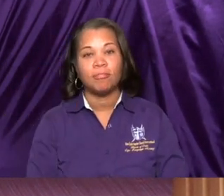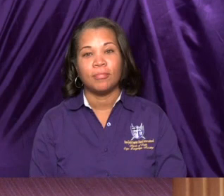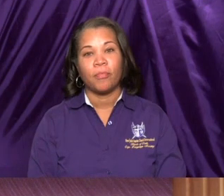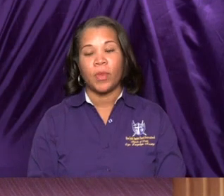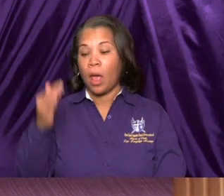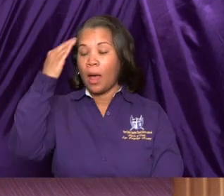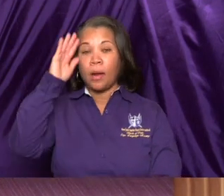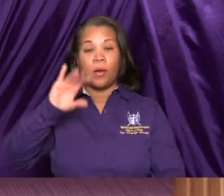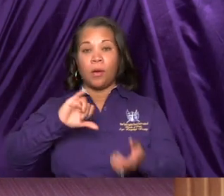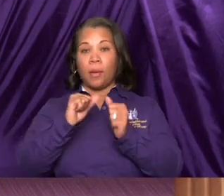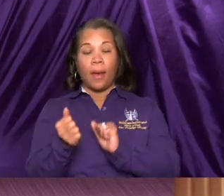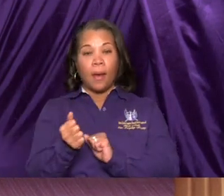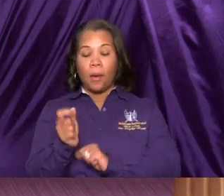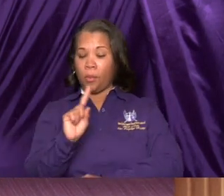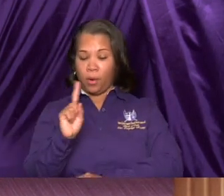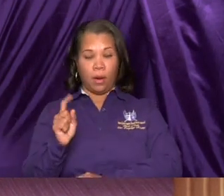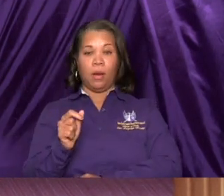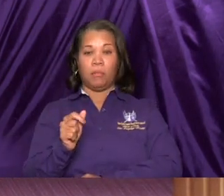I don't know how I got where I am today.